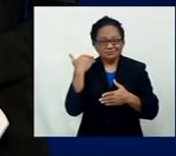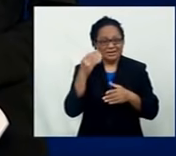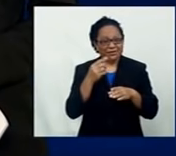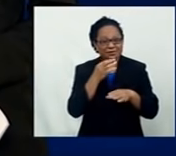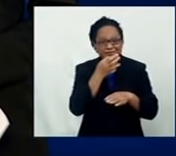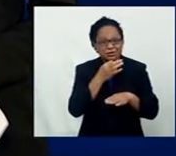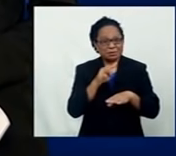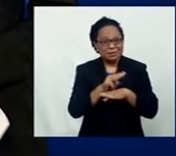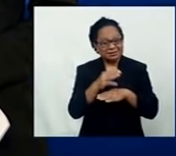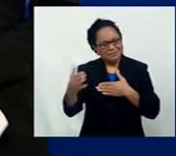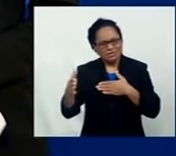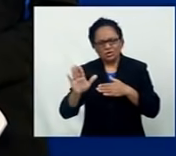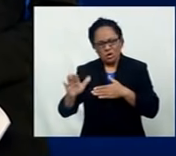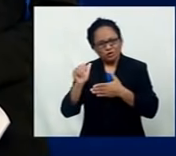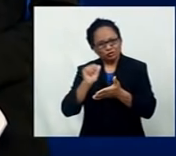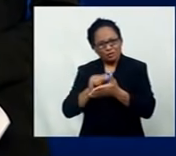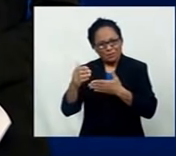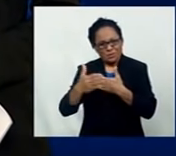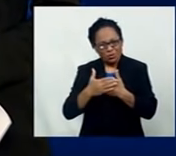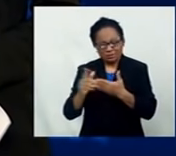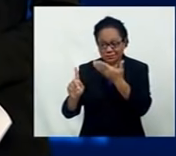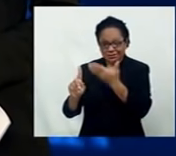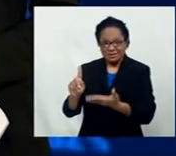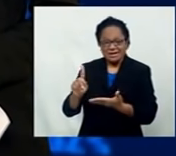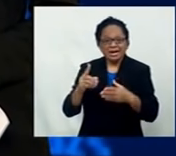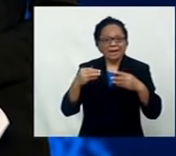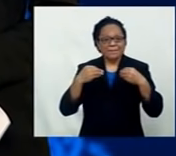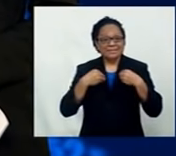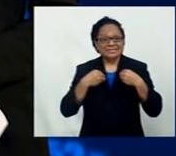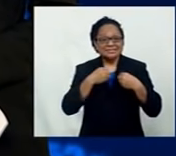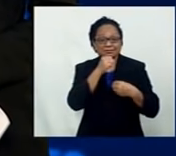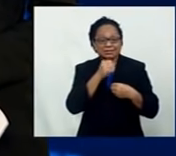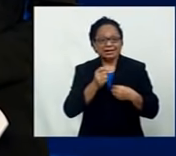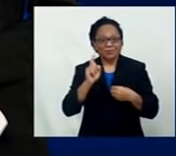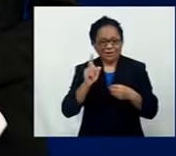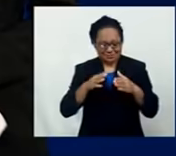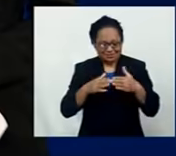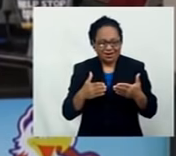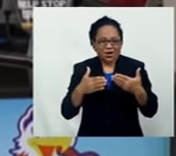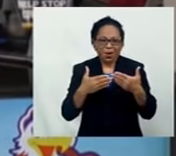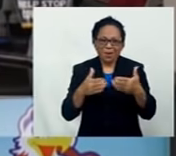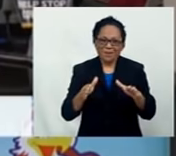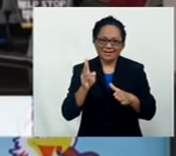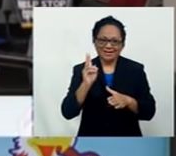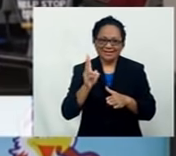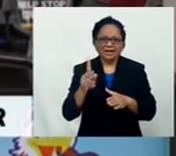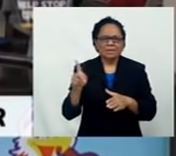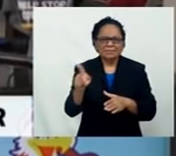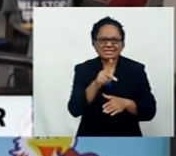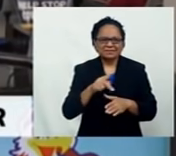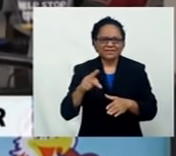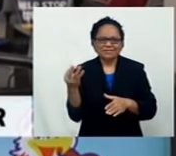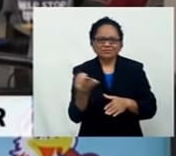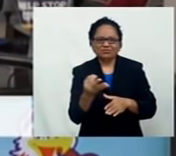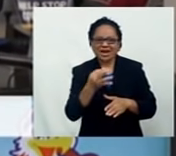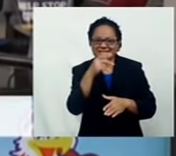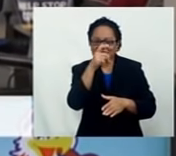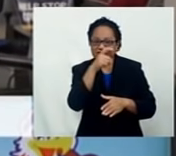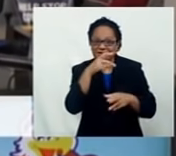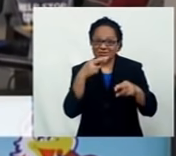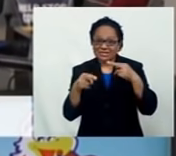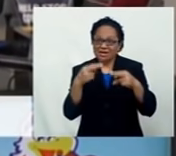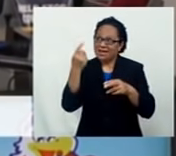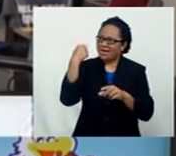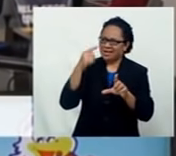ago due to the pandemic, a Nandi businessman has managed to reopen its doors. The Pacific Fried Chicken restaurant had opened last